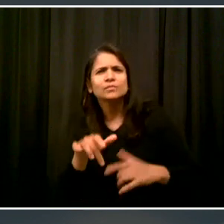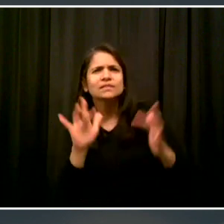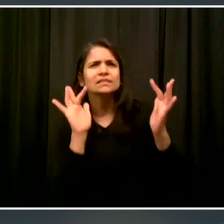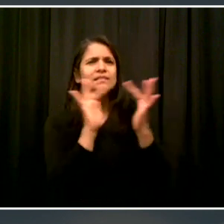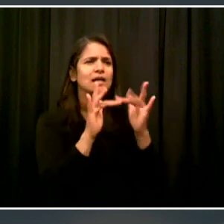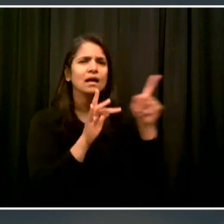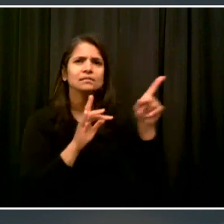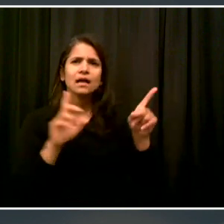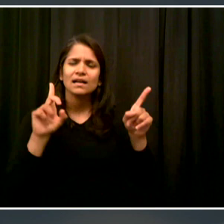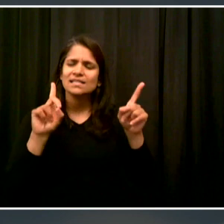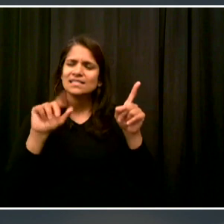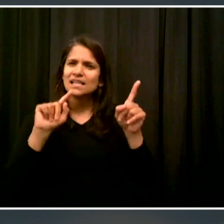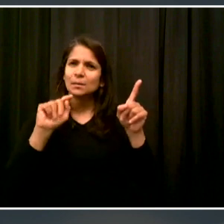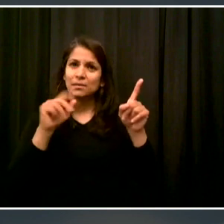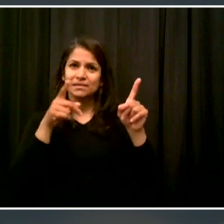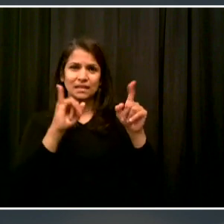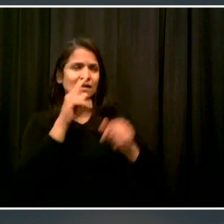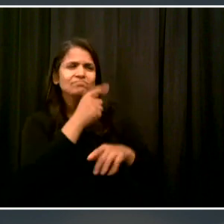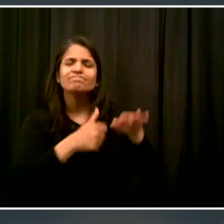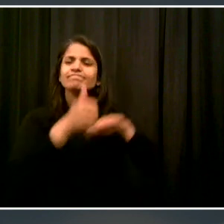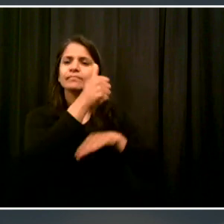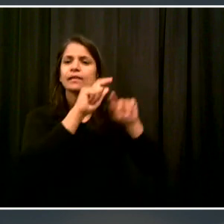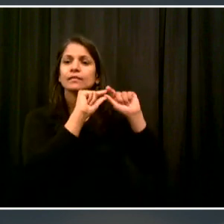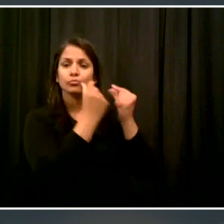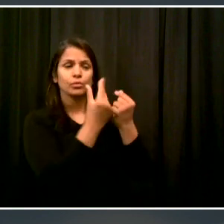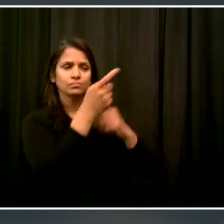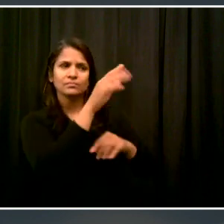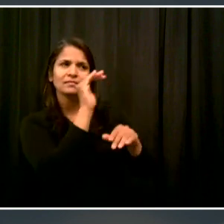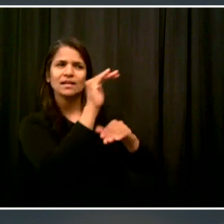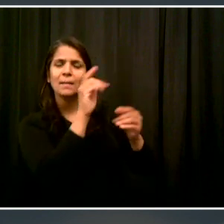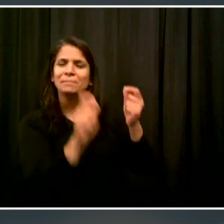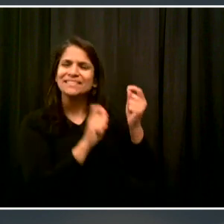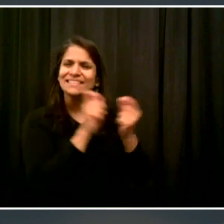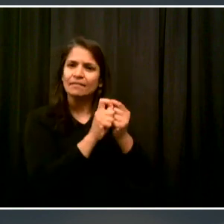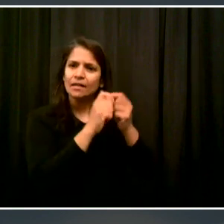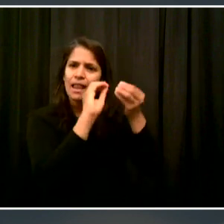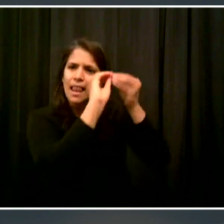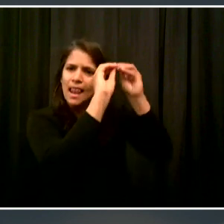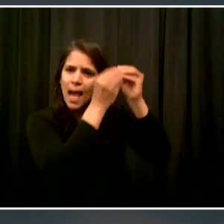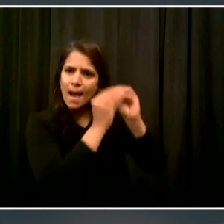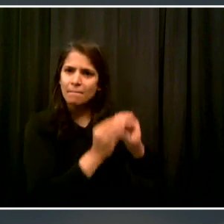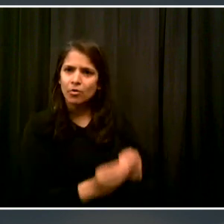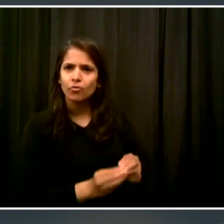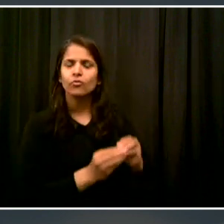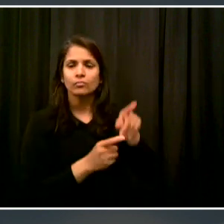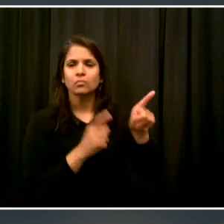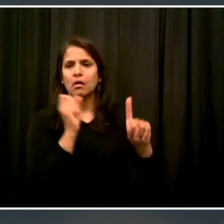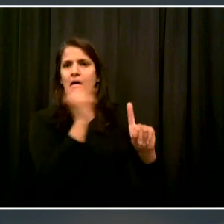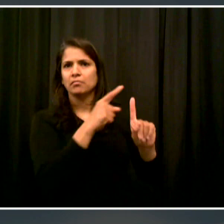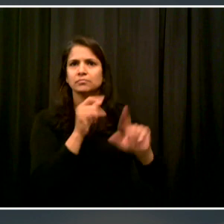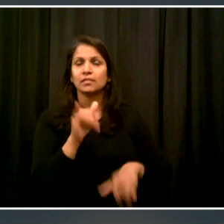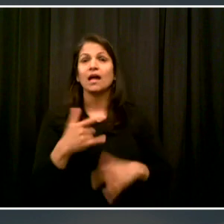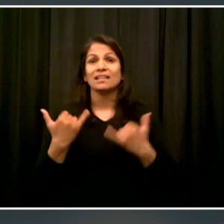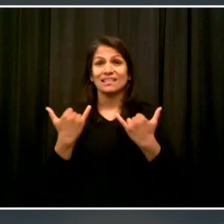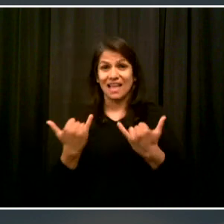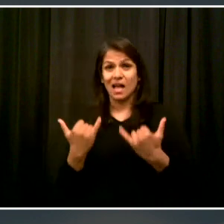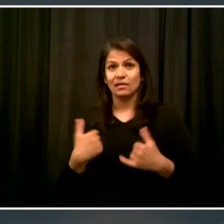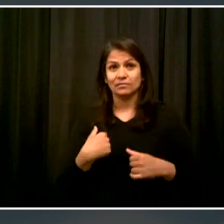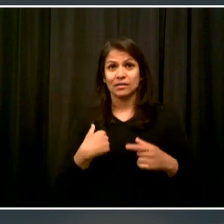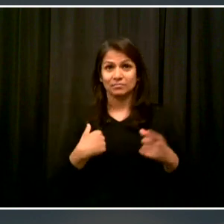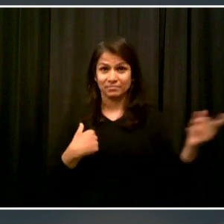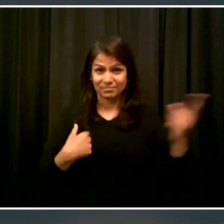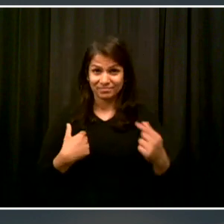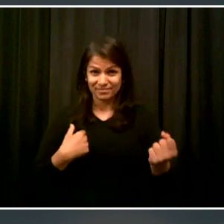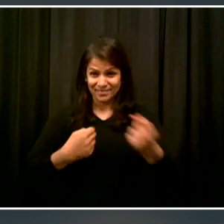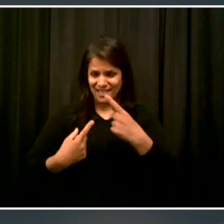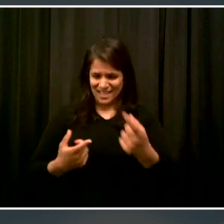reports, and there's value in all of them and different opinions. But I can tell you with 100% clarity, I've attended thousands of community